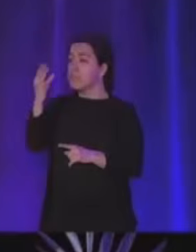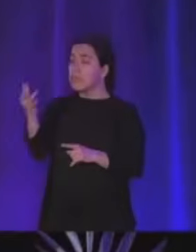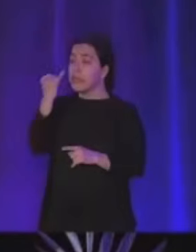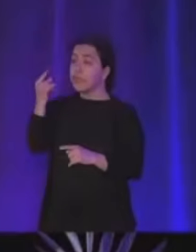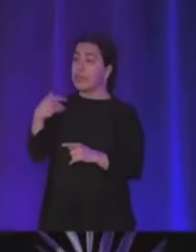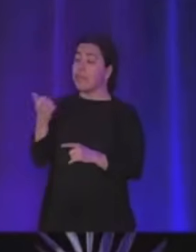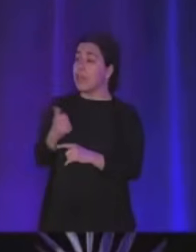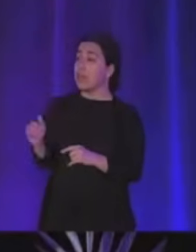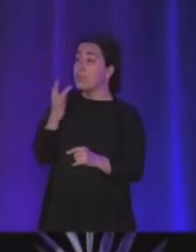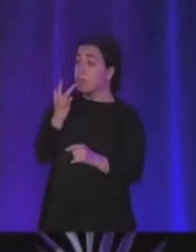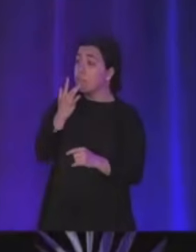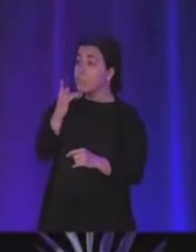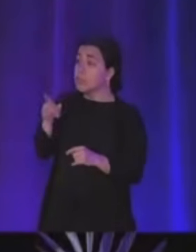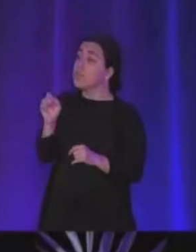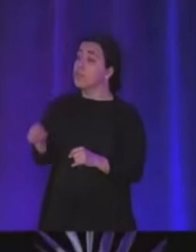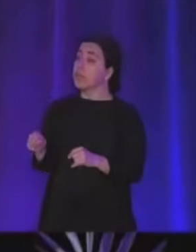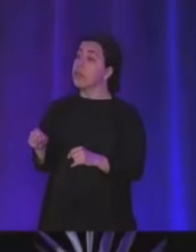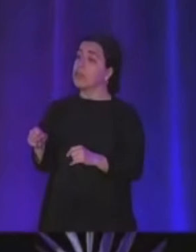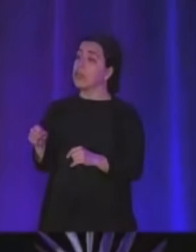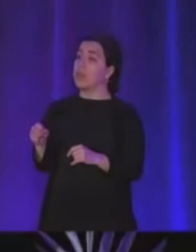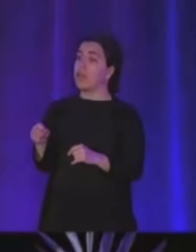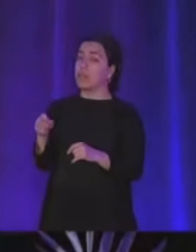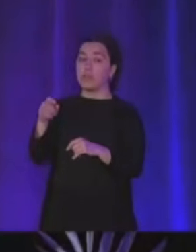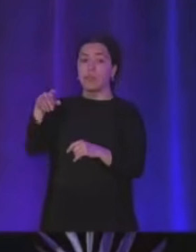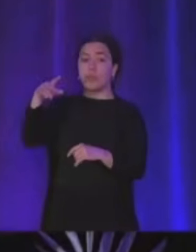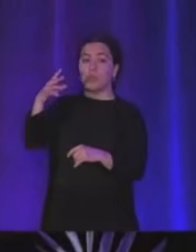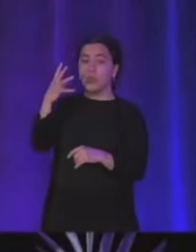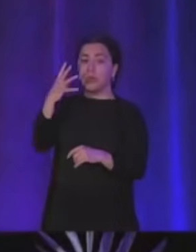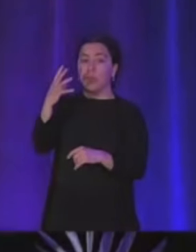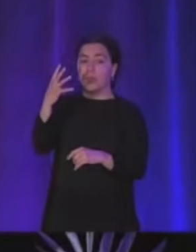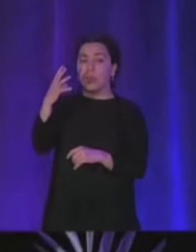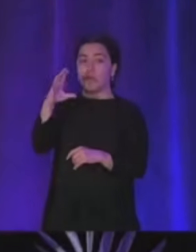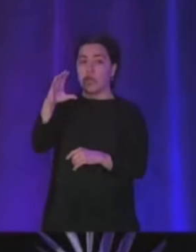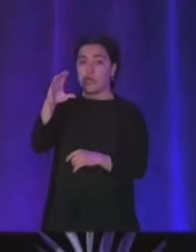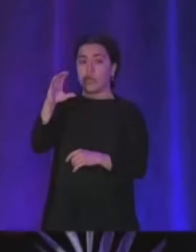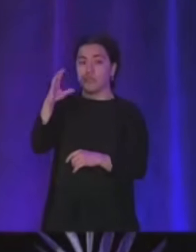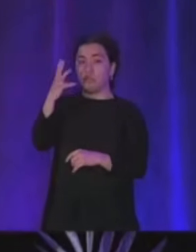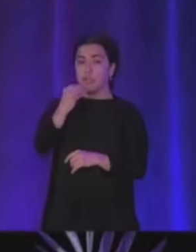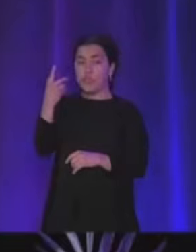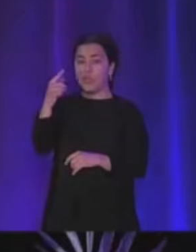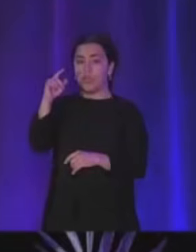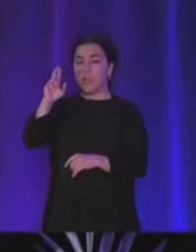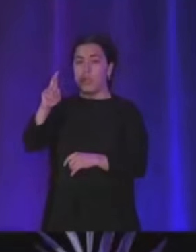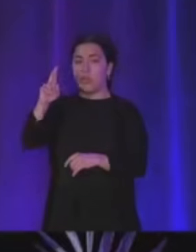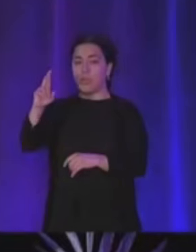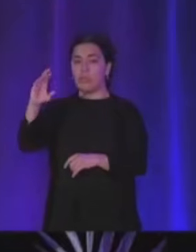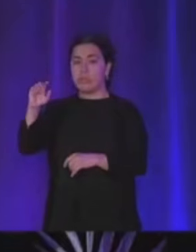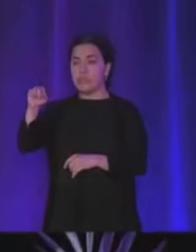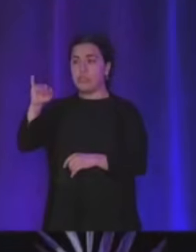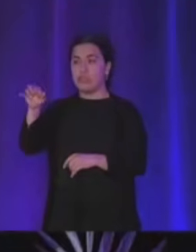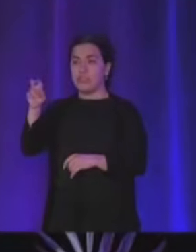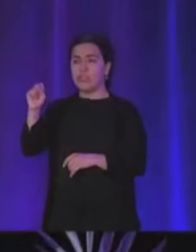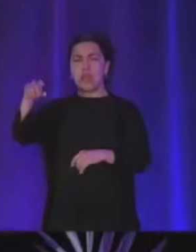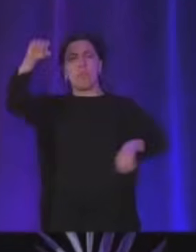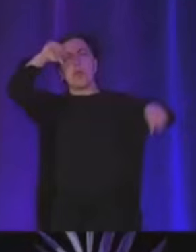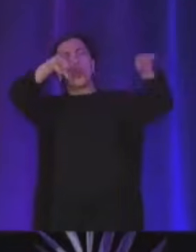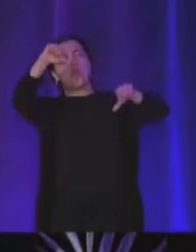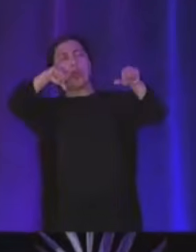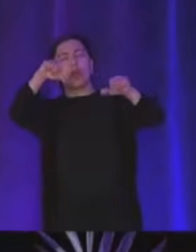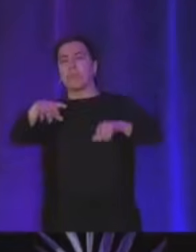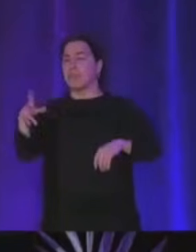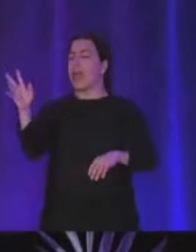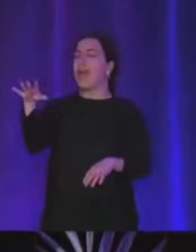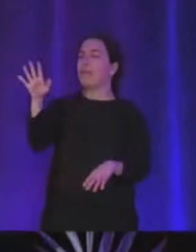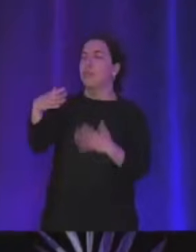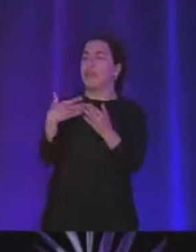any preferences, you can throw them in a .prettierrc.json file. Anyone gonna boo me or cheer me or yeah, whatever, shut up.